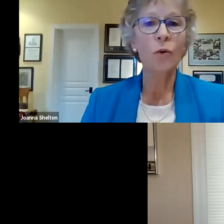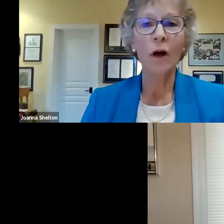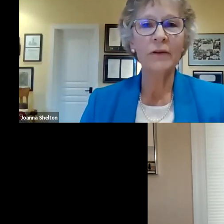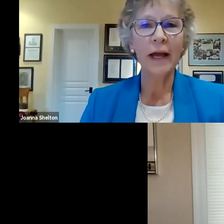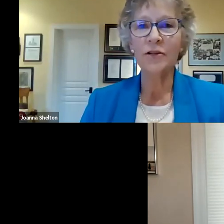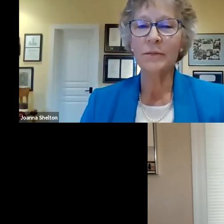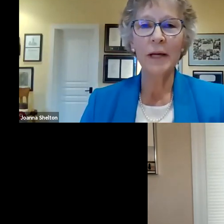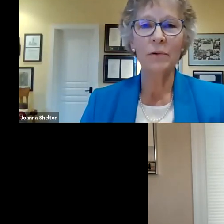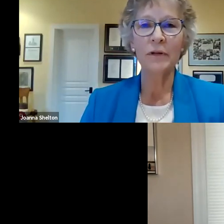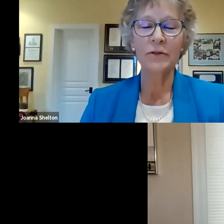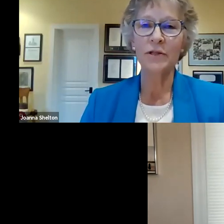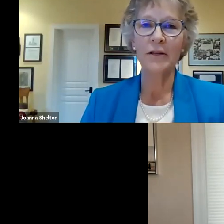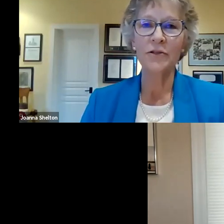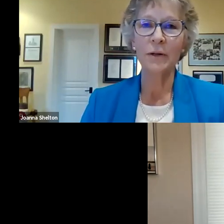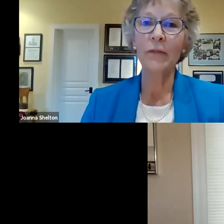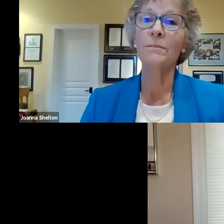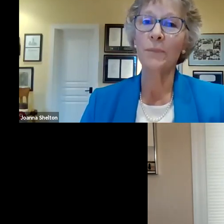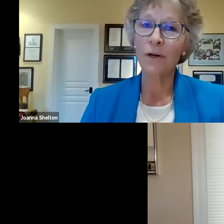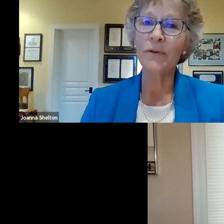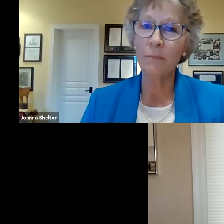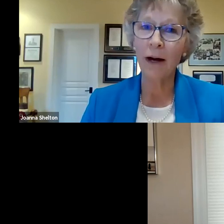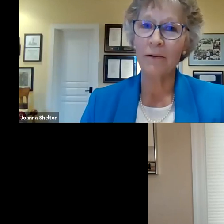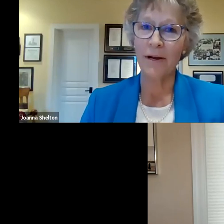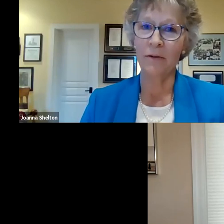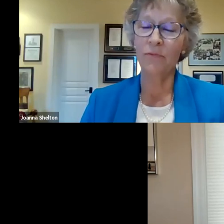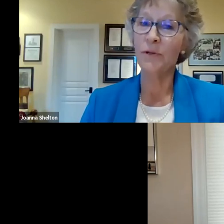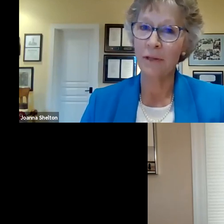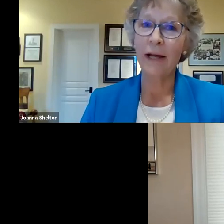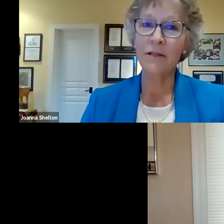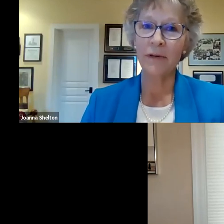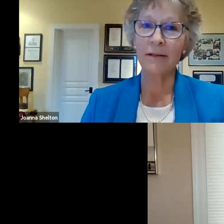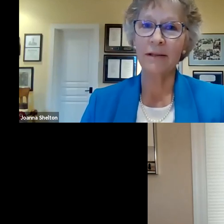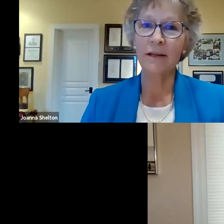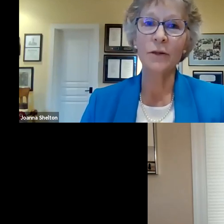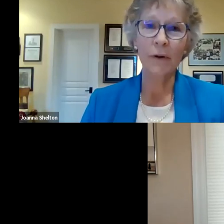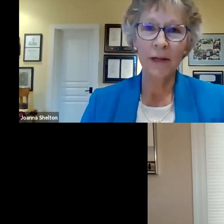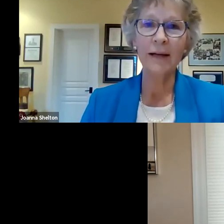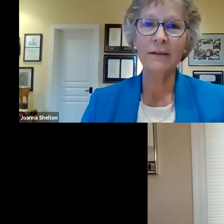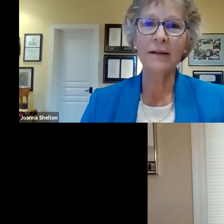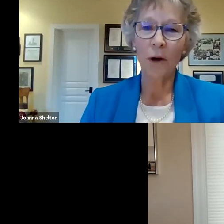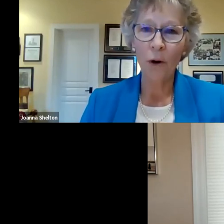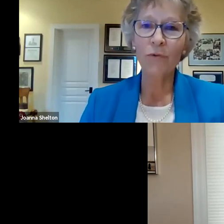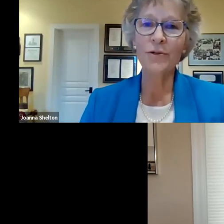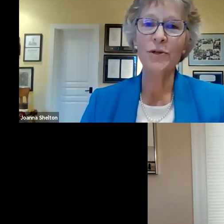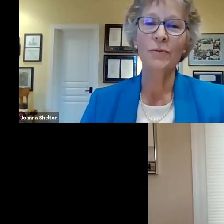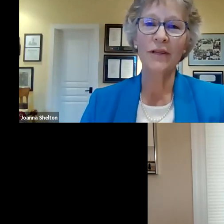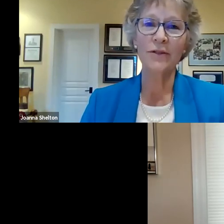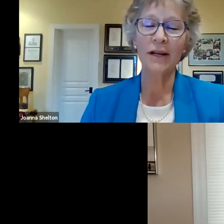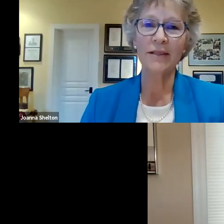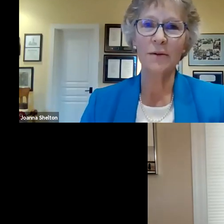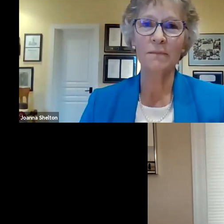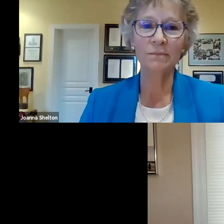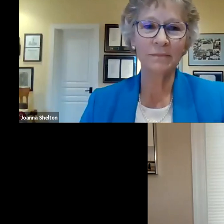His qualifications make Professor Johnstone the perfect moderator for tonight's event. So with that, over to you,